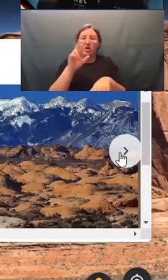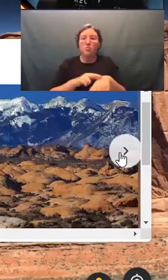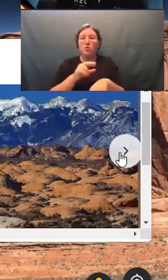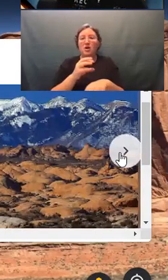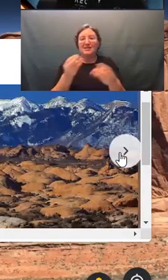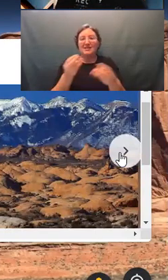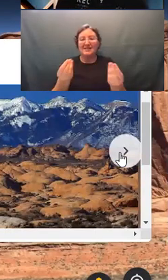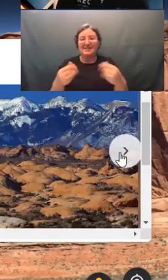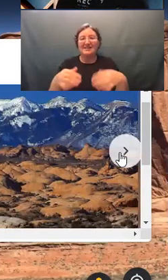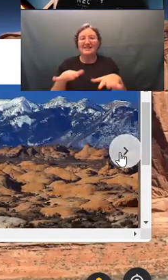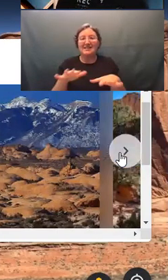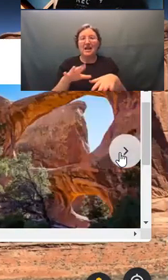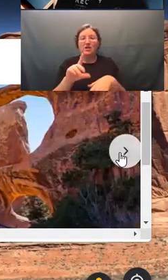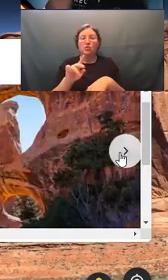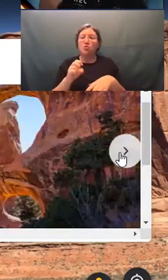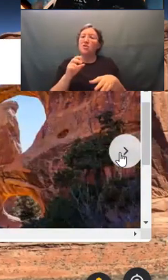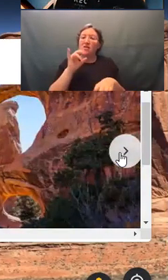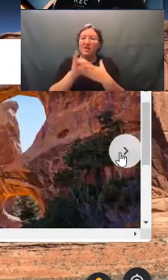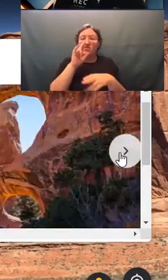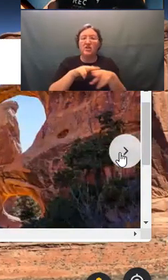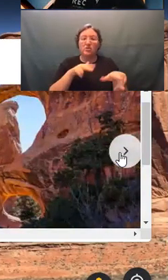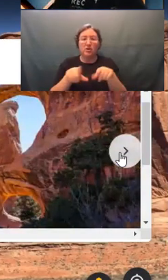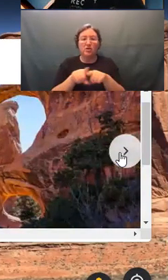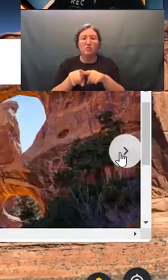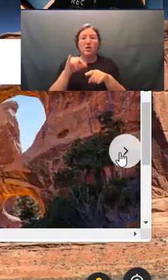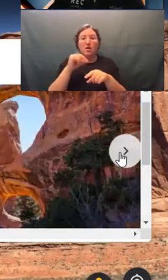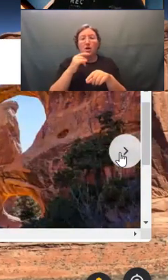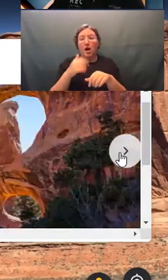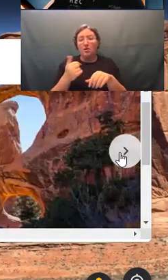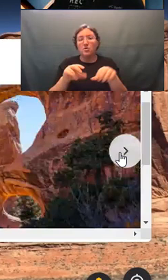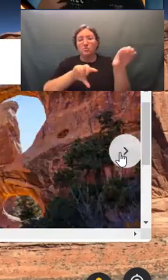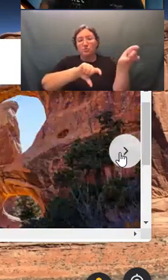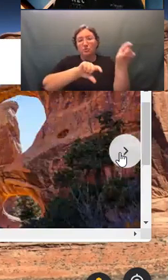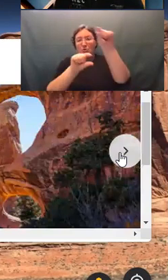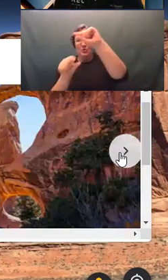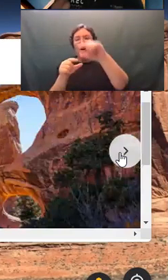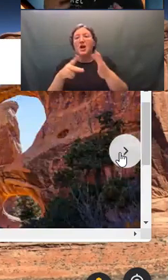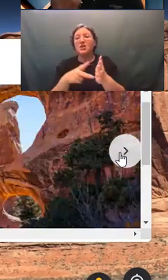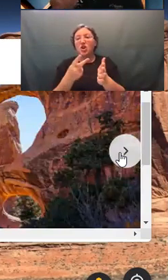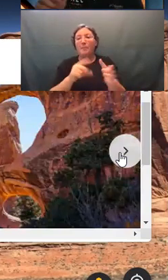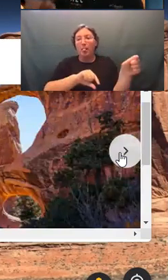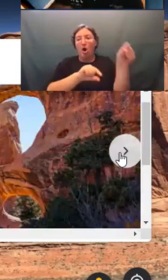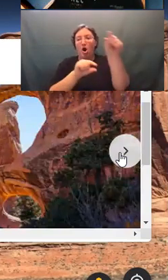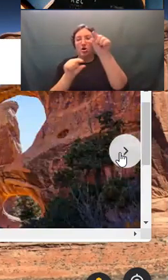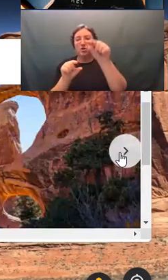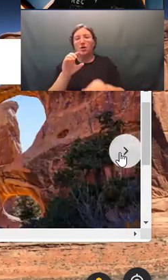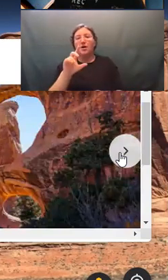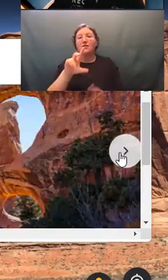phenomenal places to hike upon as well. And if one arch wasn't good enough, you could head on over to Double Arch or Double O